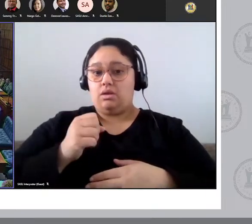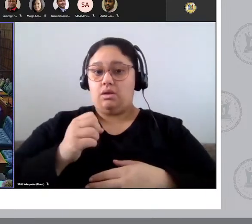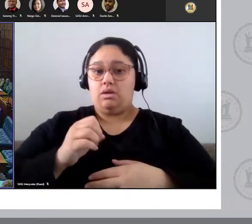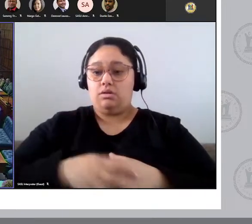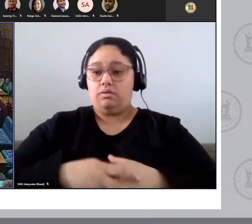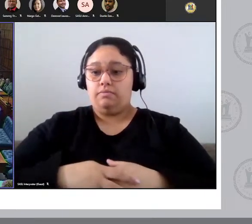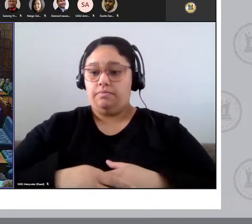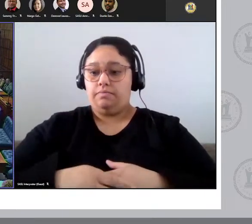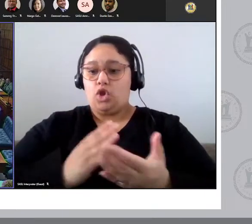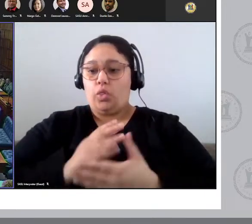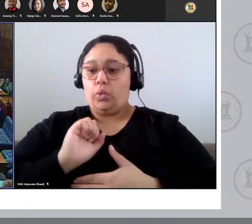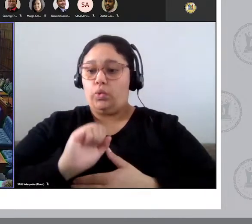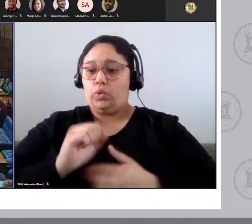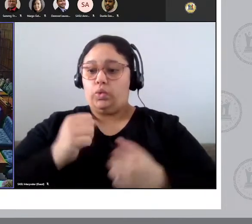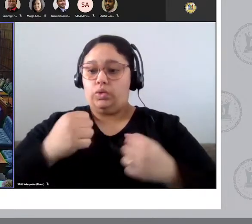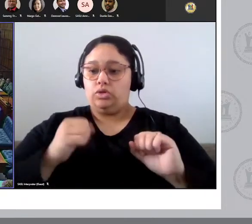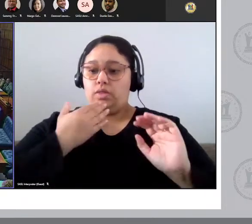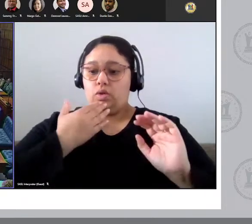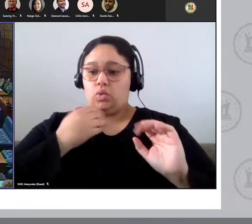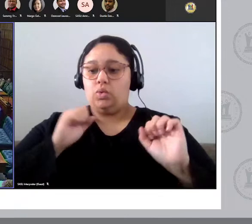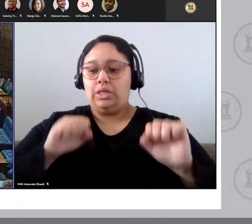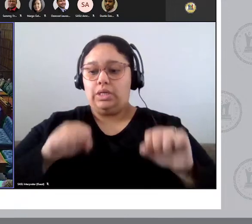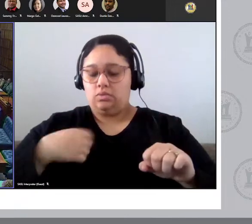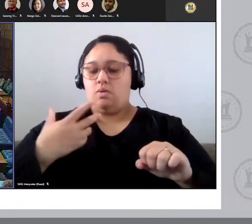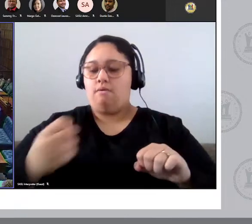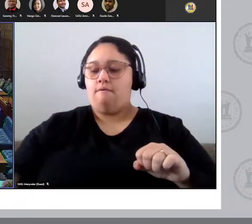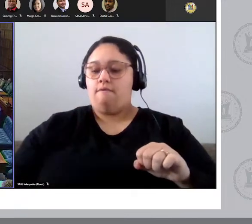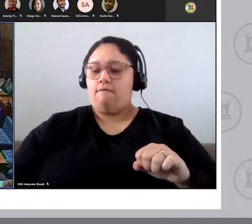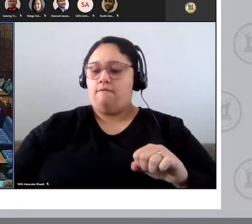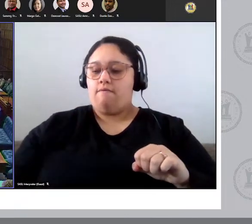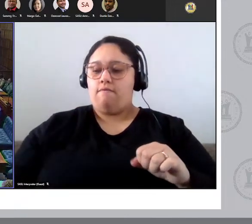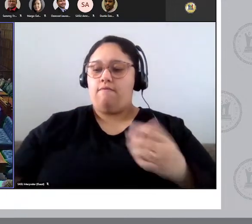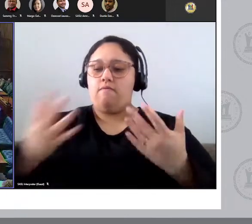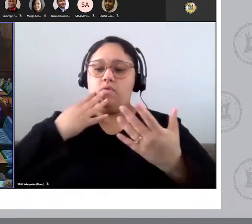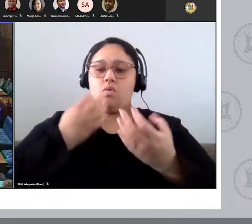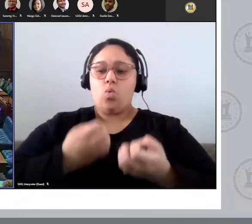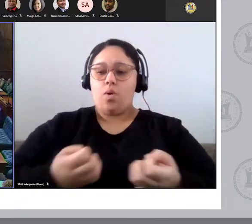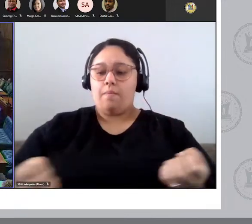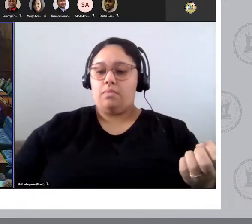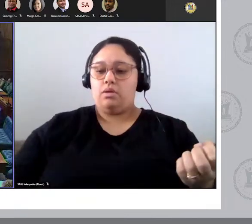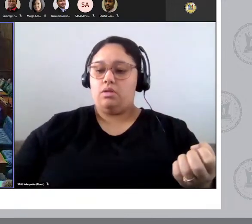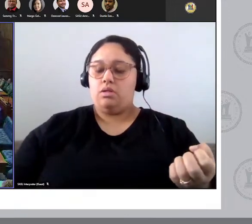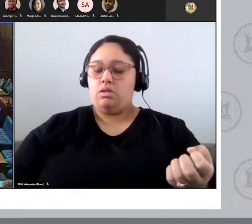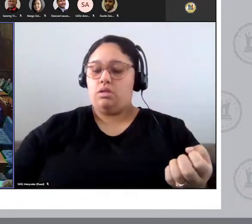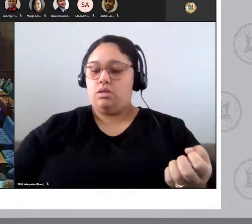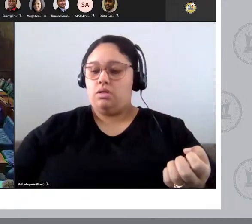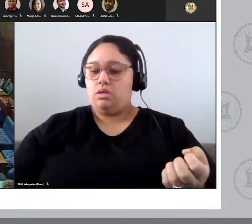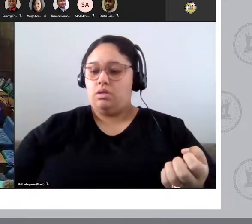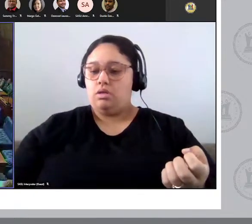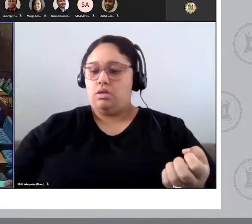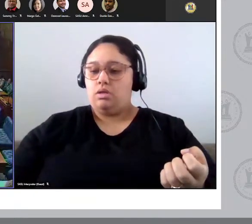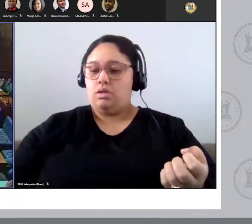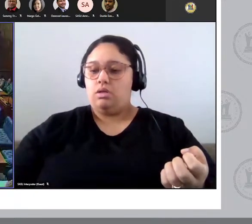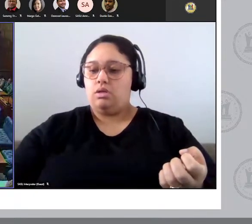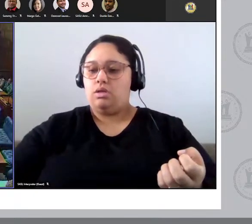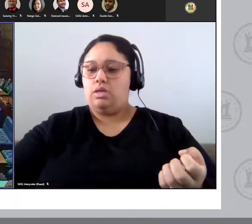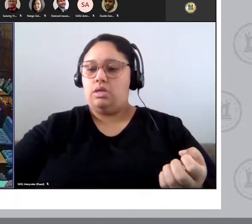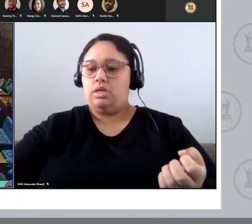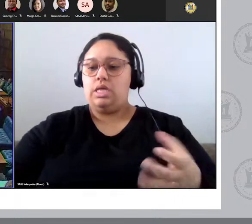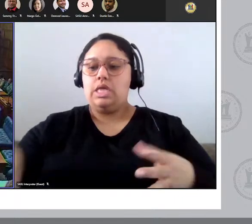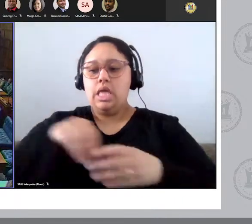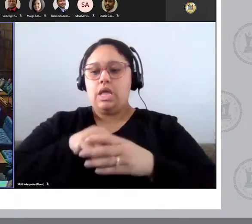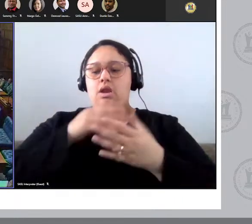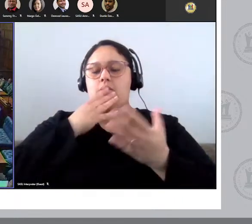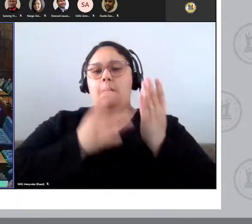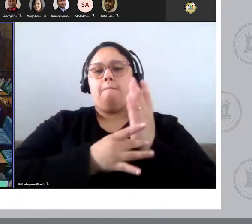Through you, Chair, thank you. Yes, we've got the equipment is housed in the medical room. Now, only on